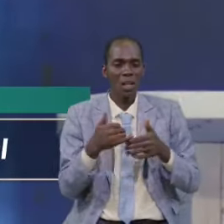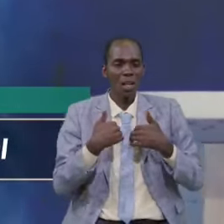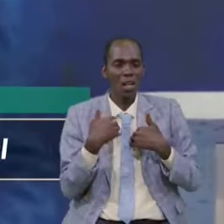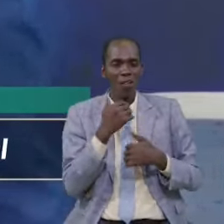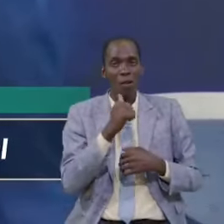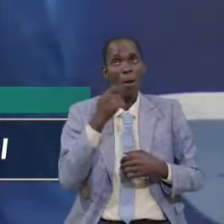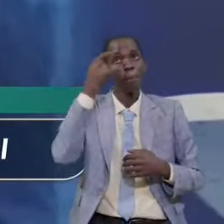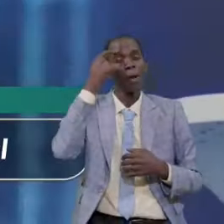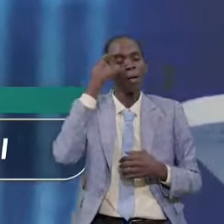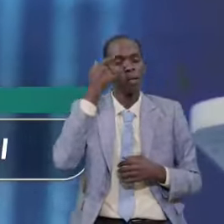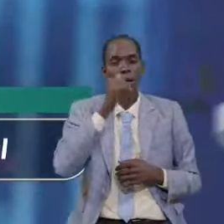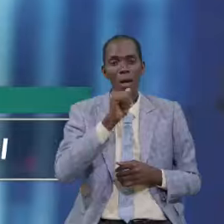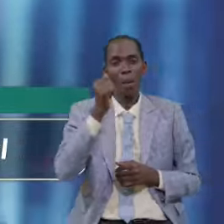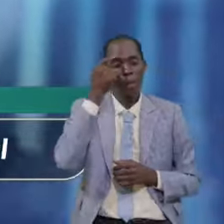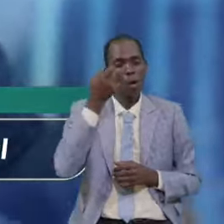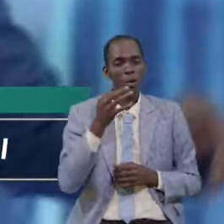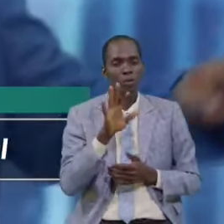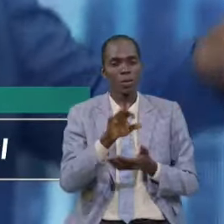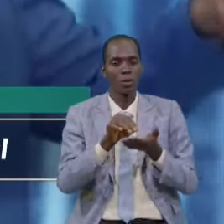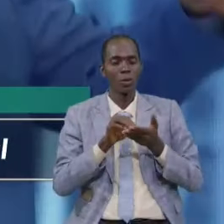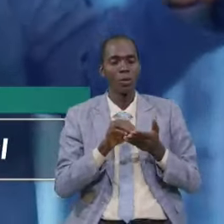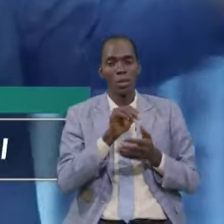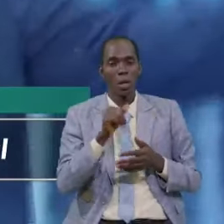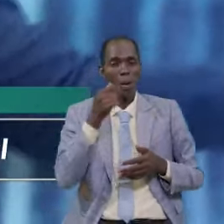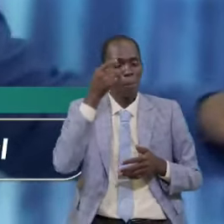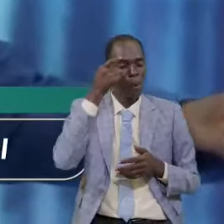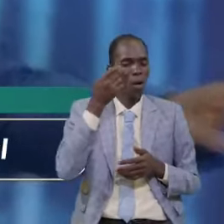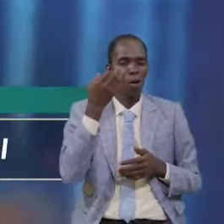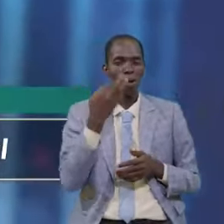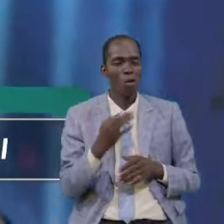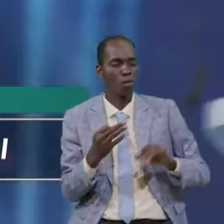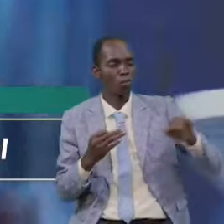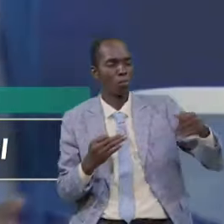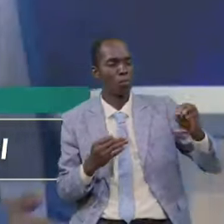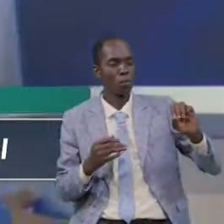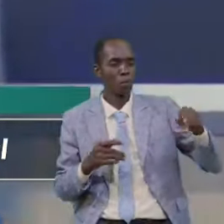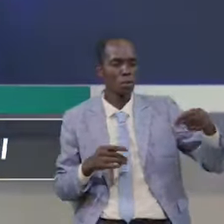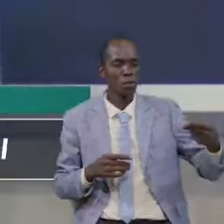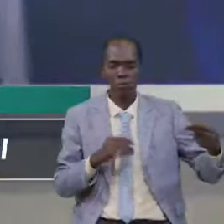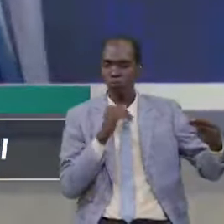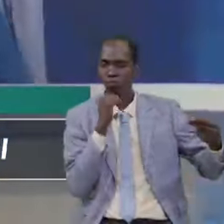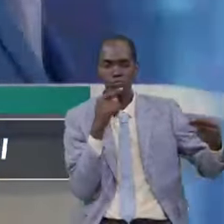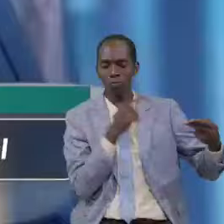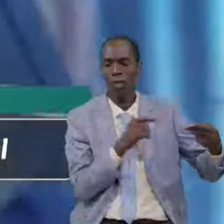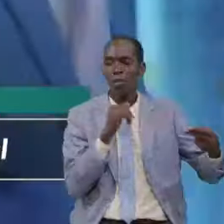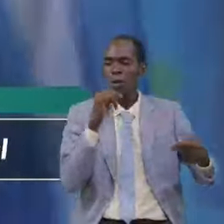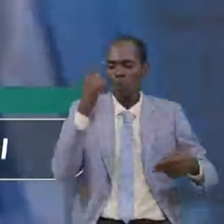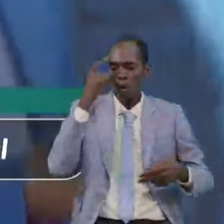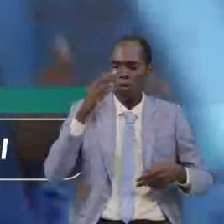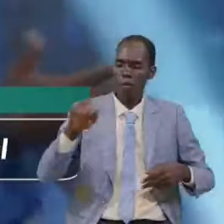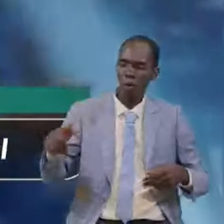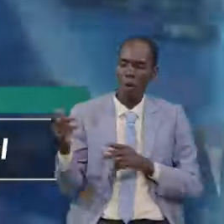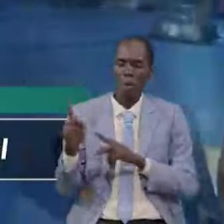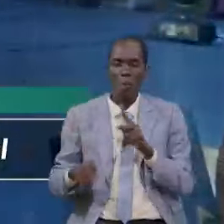the mind of Joneses and the mind of all the other people, the people that don't have their mind and they borrow